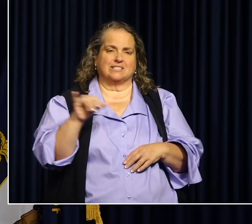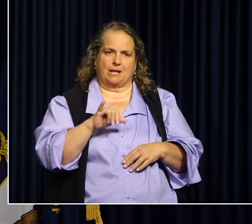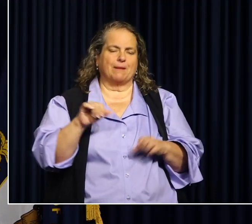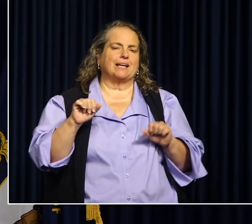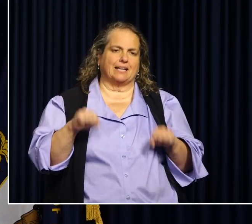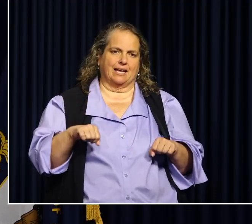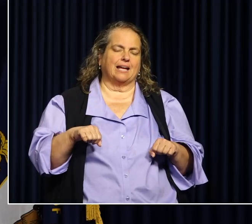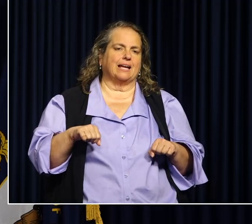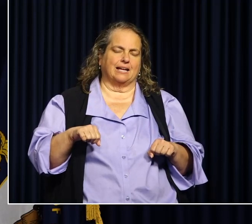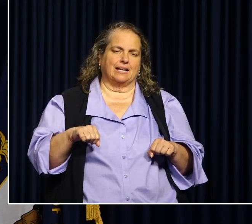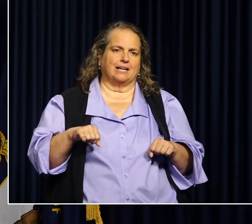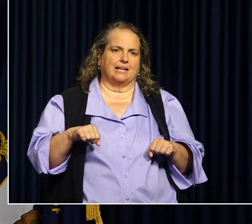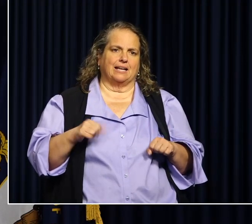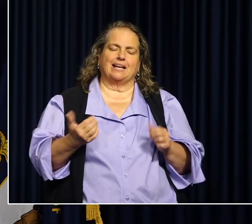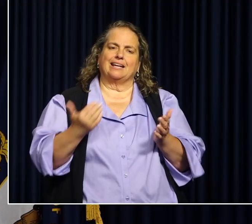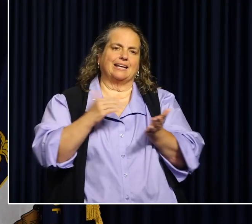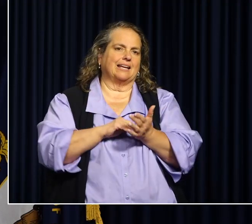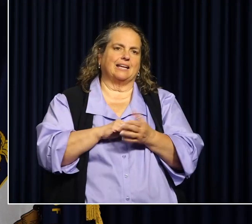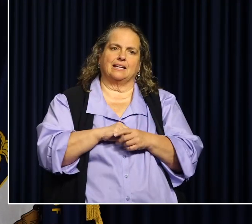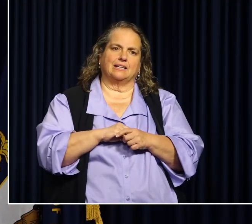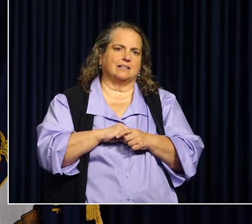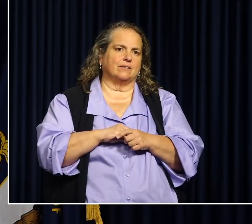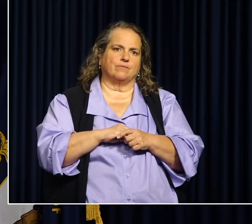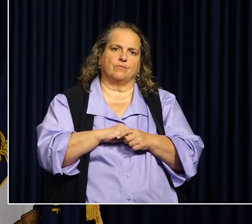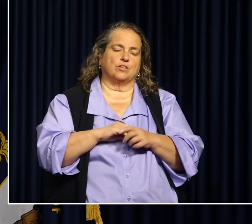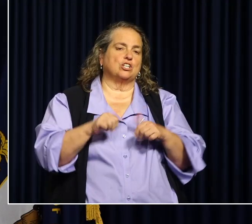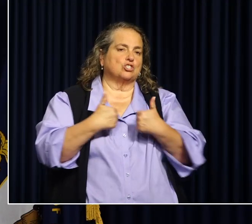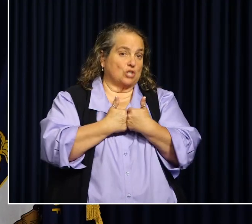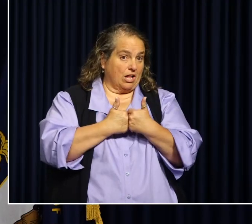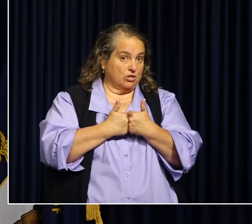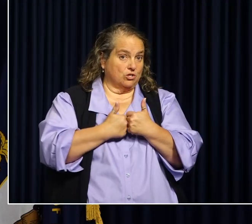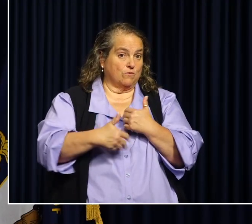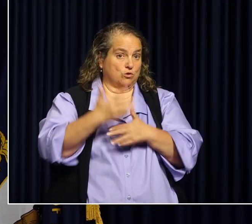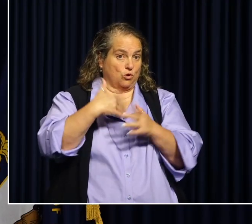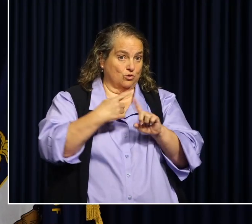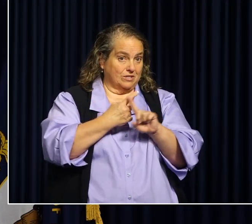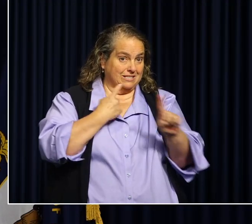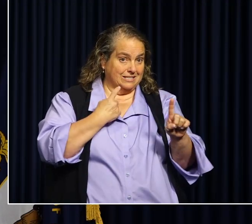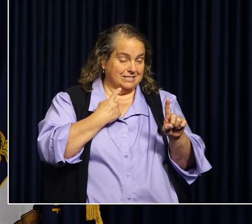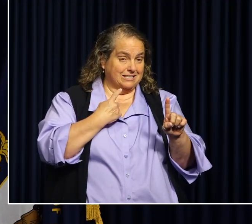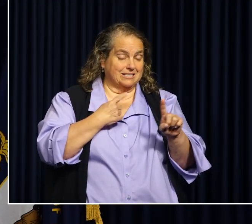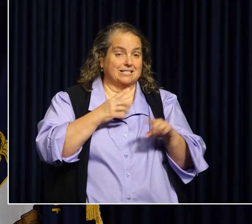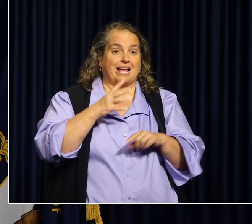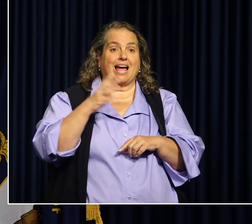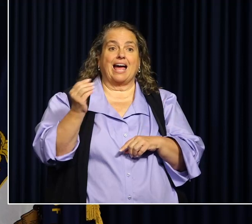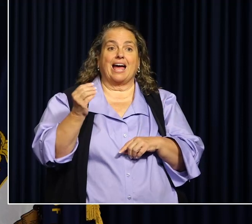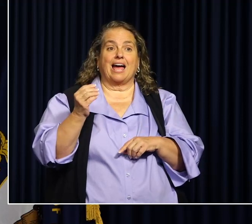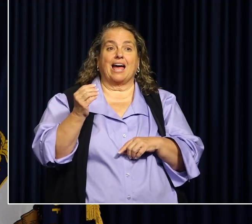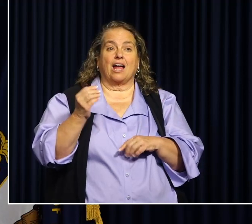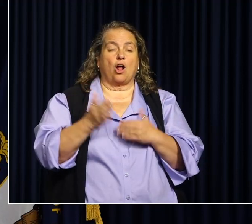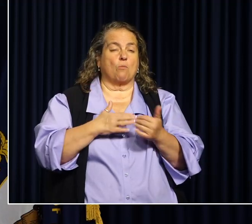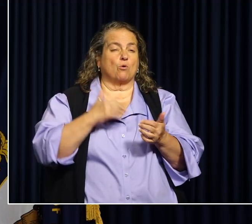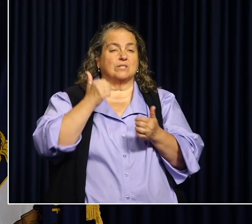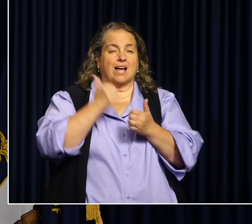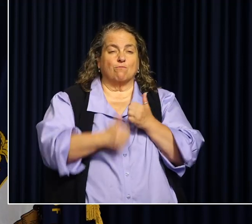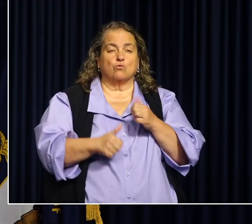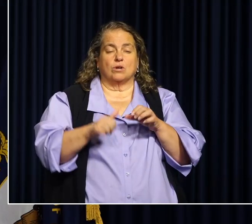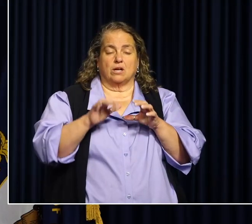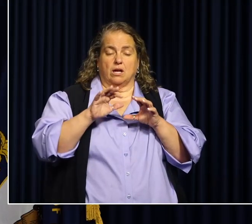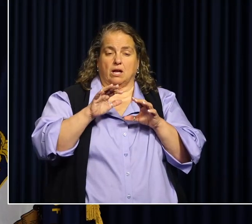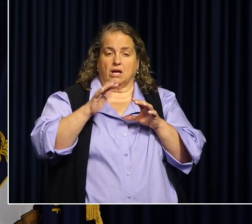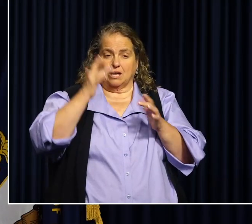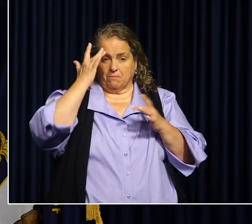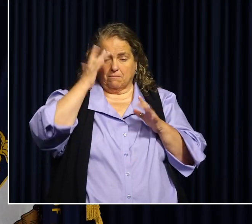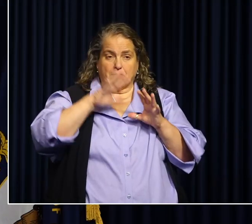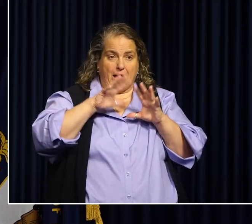Again, it's the challenge of social distancing, and You know, in just about every pandemic that we have seen